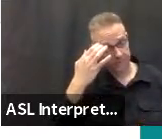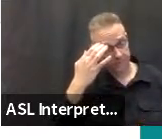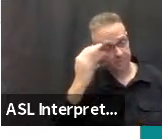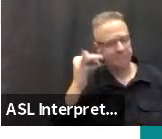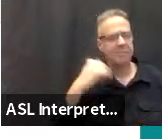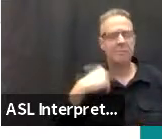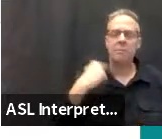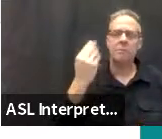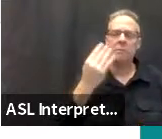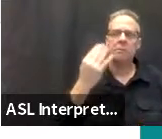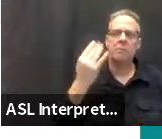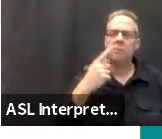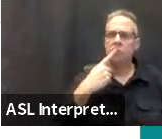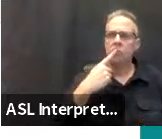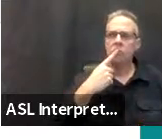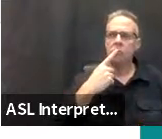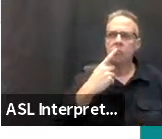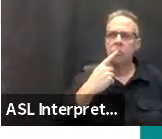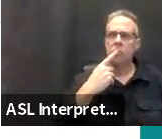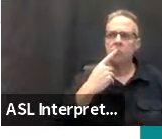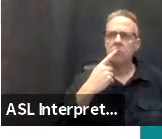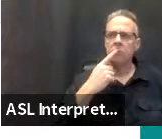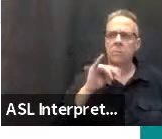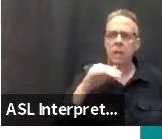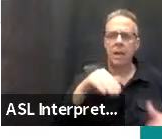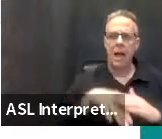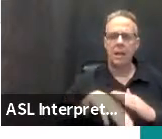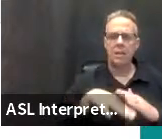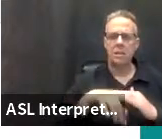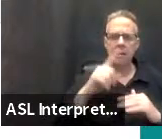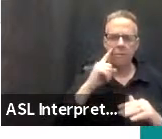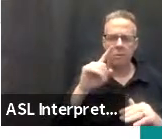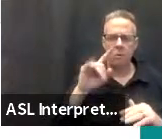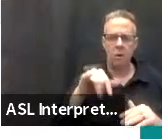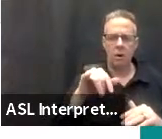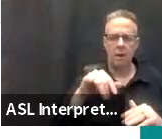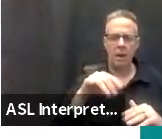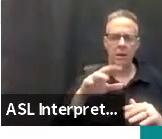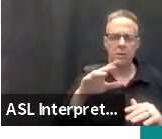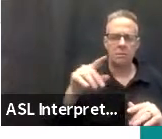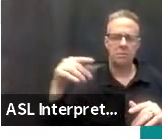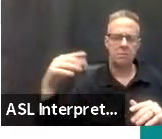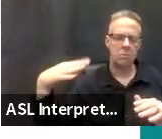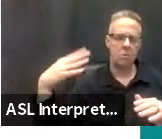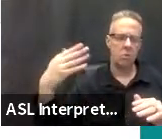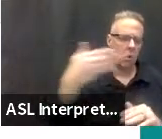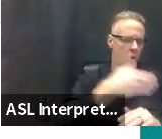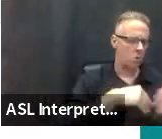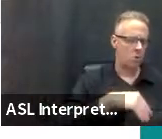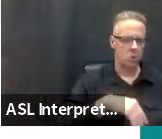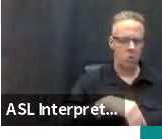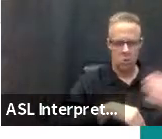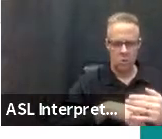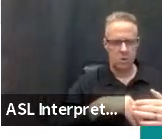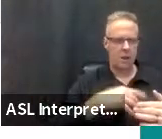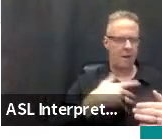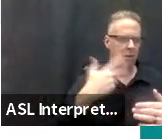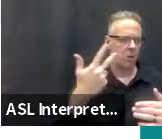thinking about the access at either end and just kind of looking at the corkscrew designs between all three